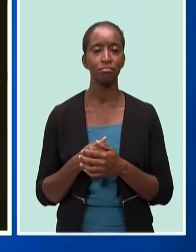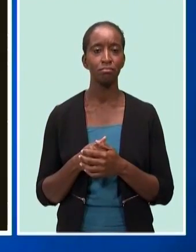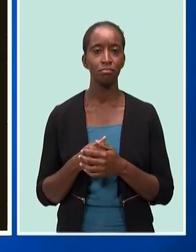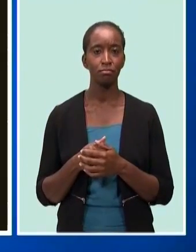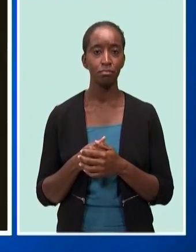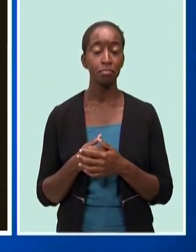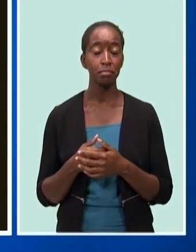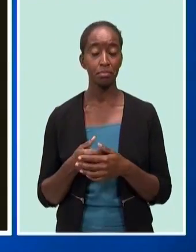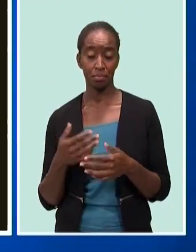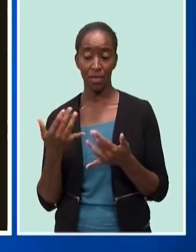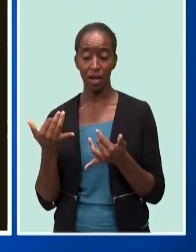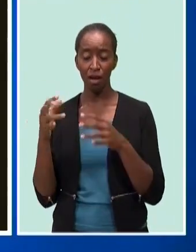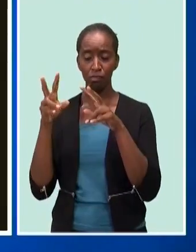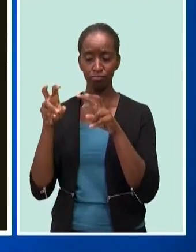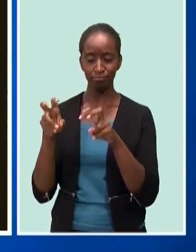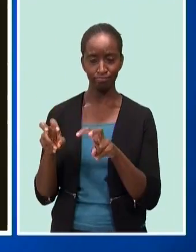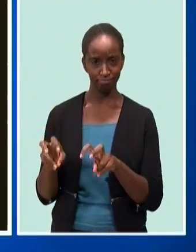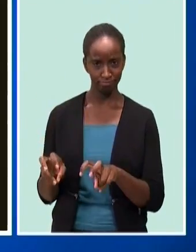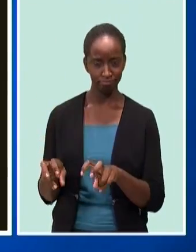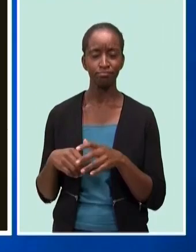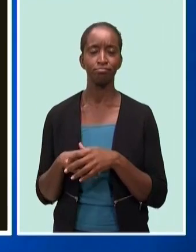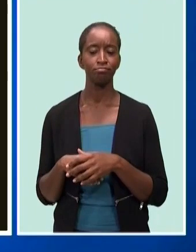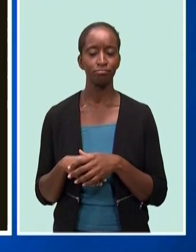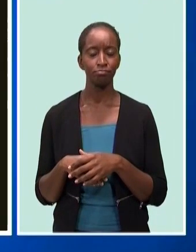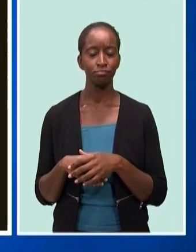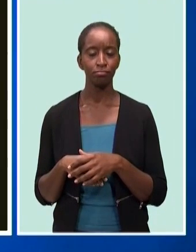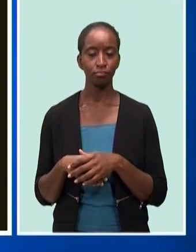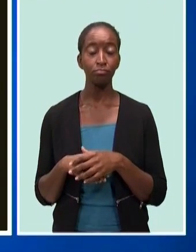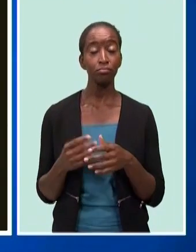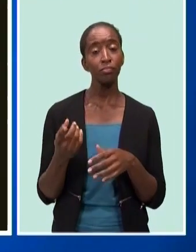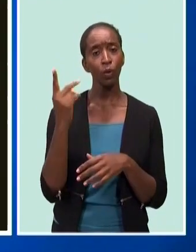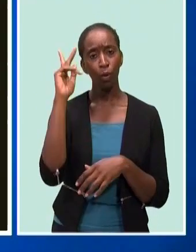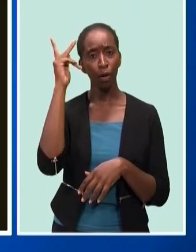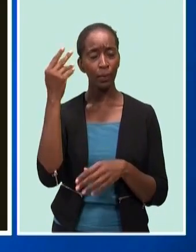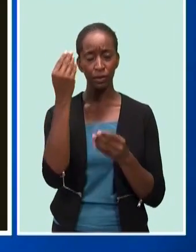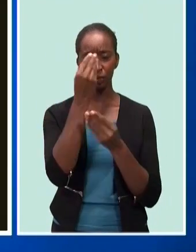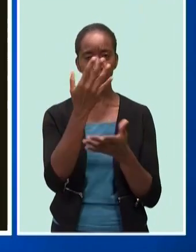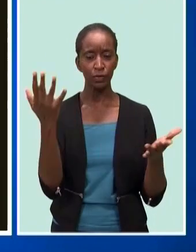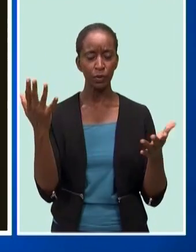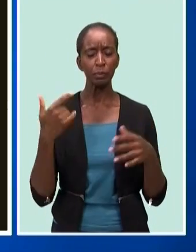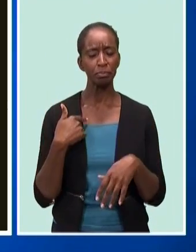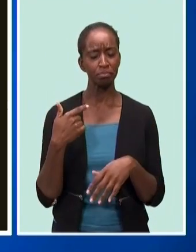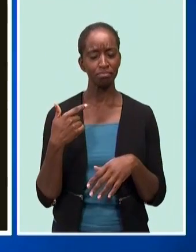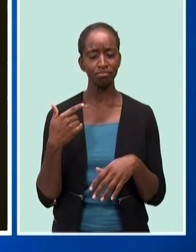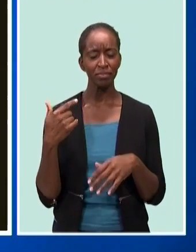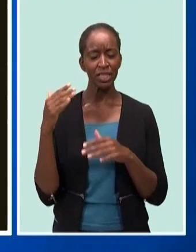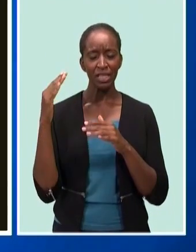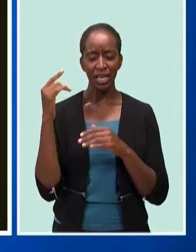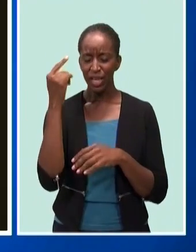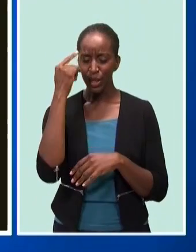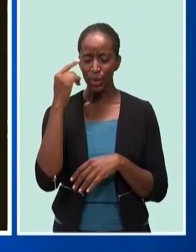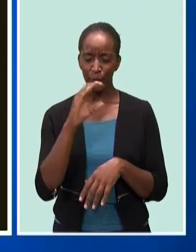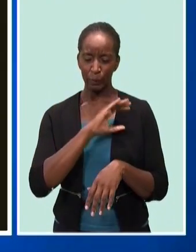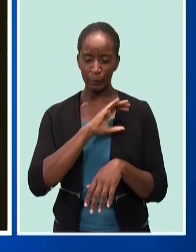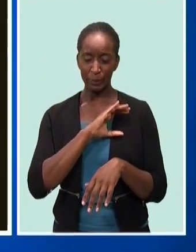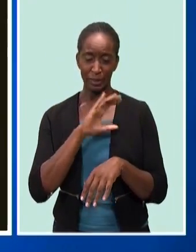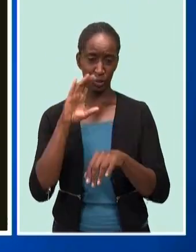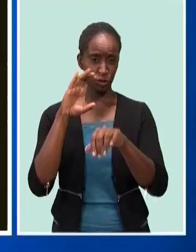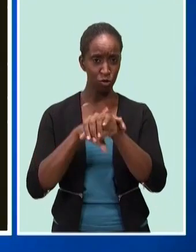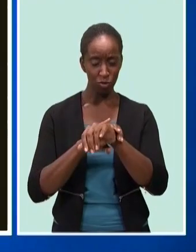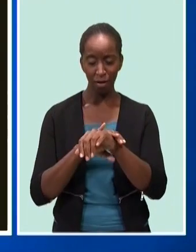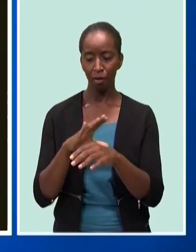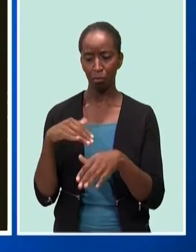capital, Srinagar. At his home, family and friends had been gathering since Sunday, waiting for news of him. His brother says